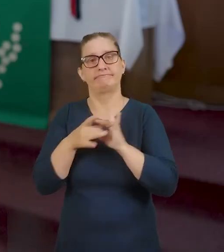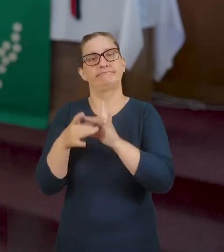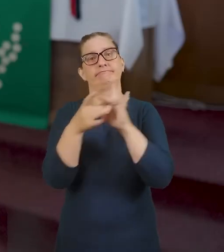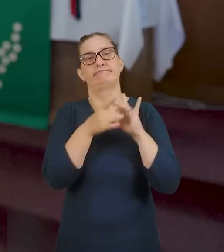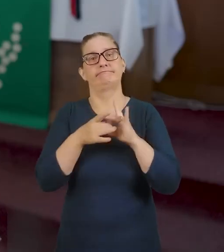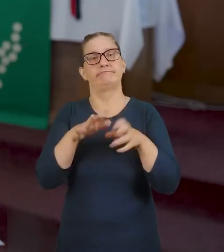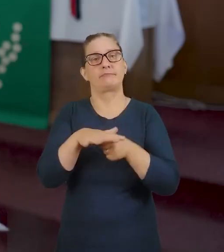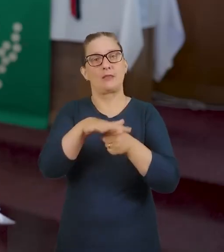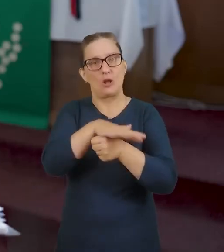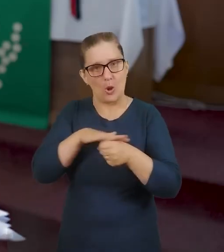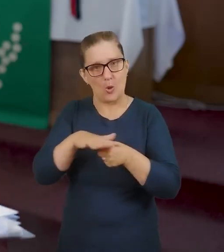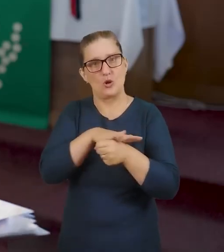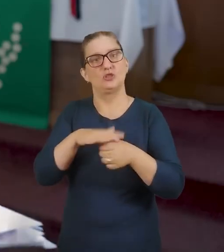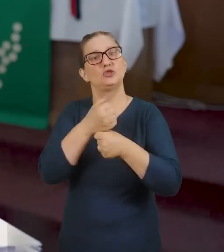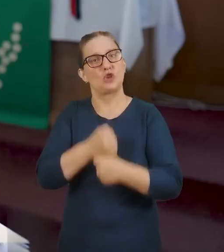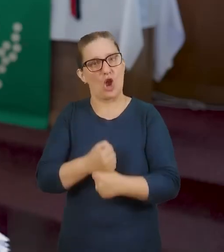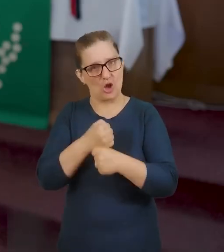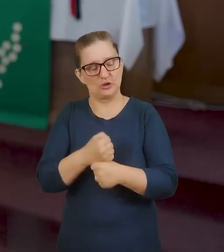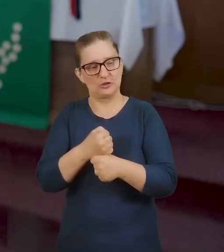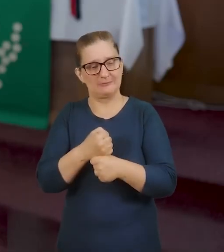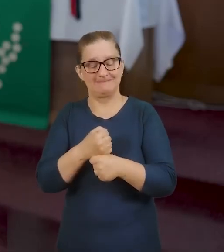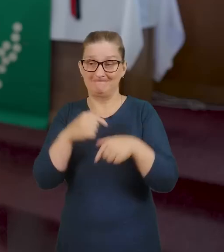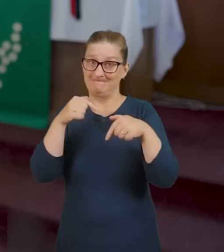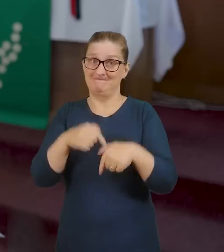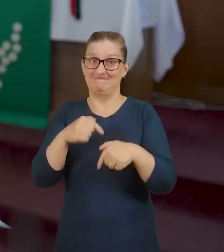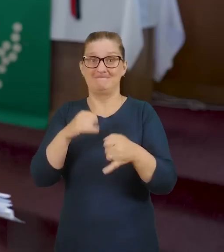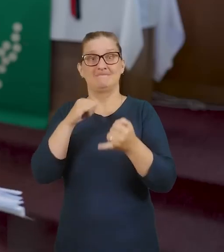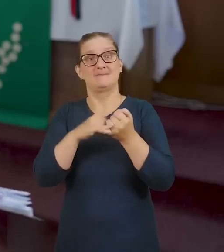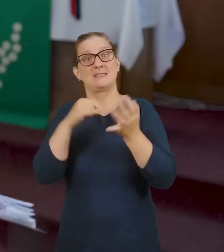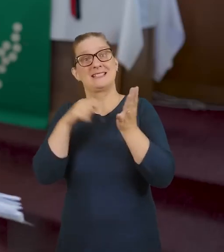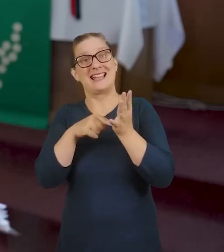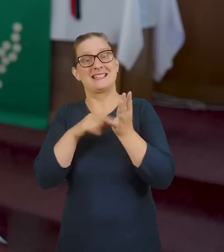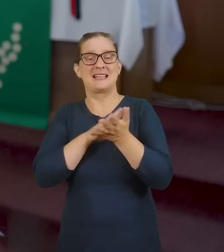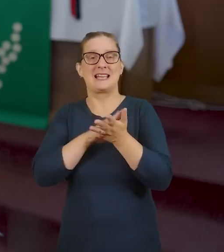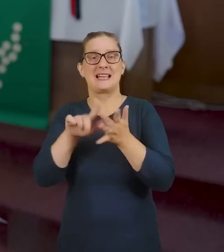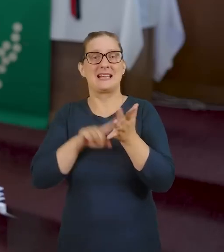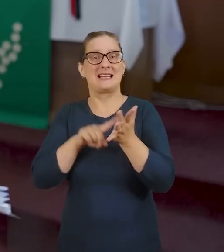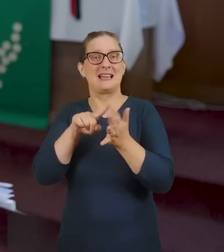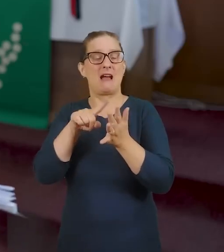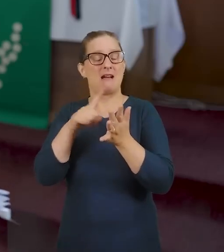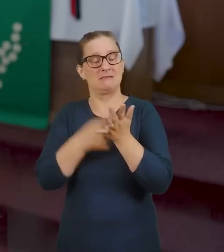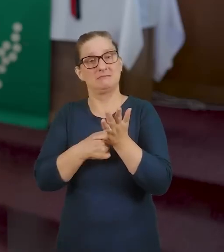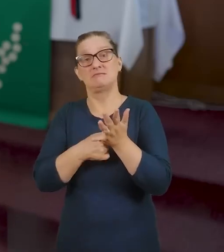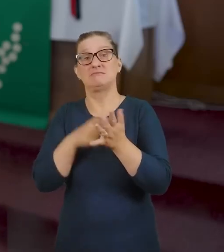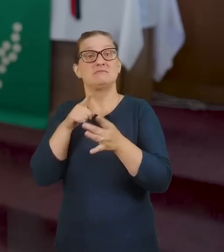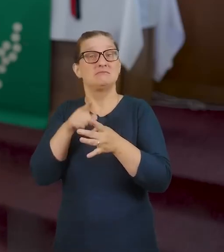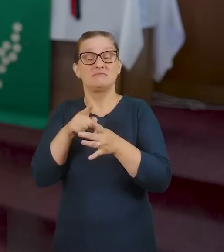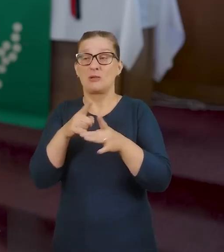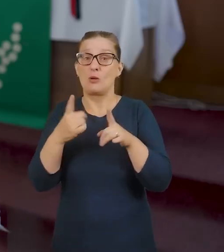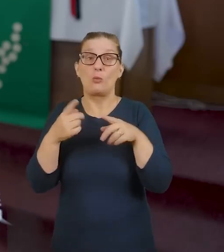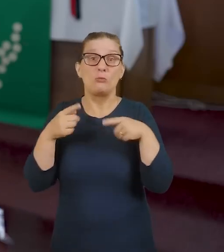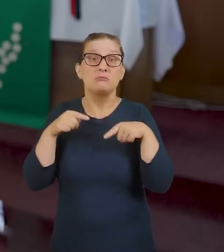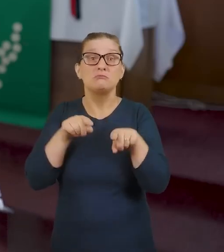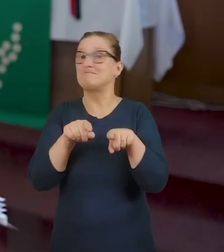all work alongside the local church. The centre of mission here, the St Helier Centre of Mission, doesn't work alongside